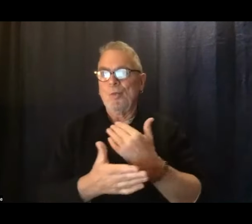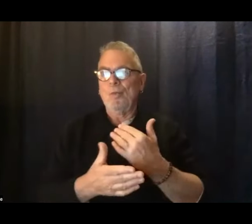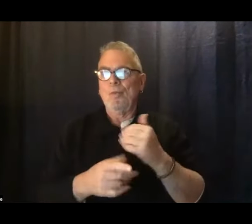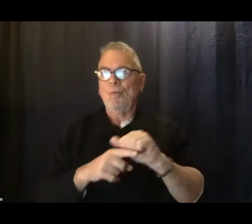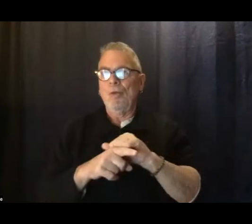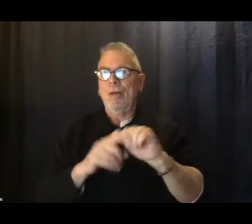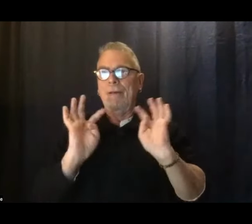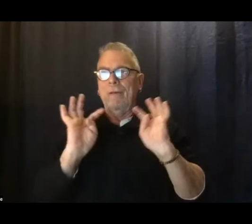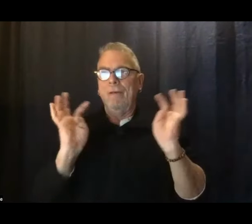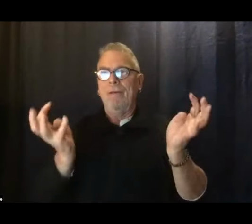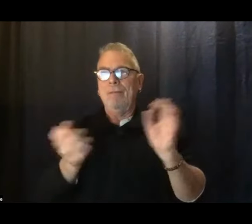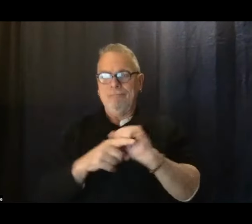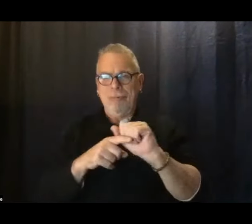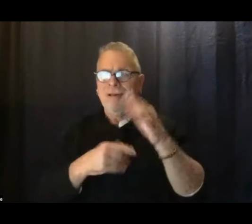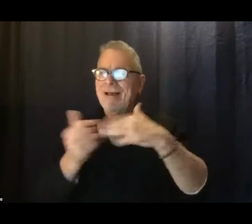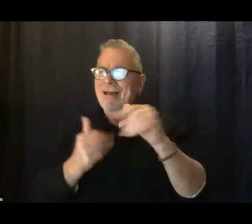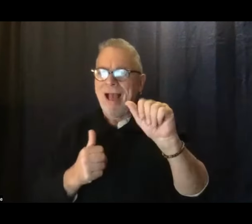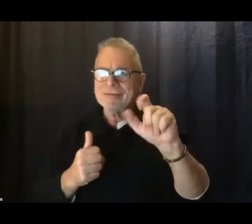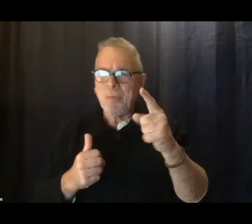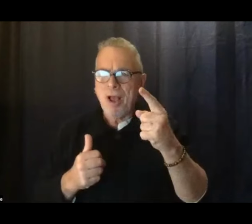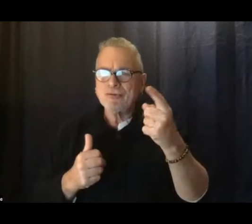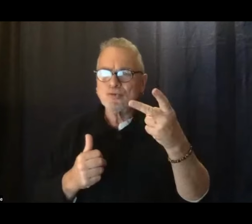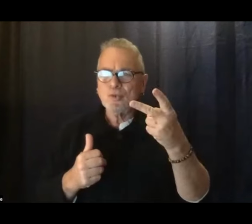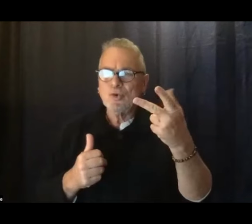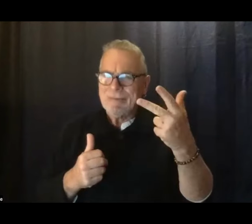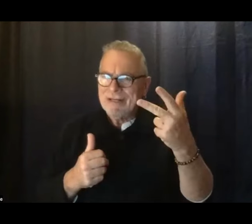gone into that, it's pretty obvious. The second one,